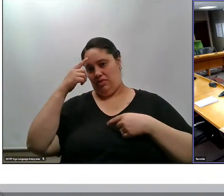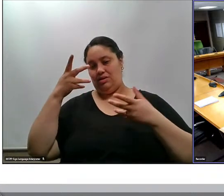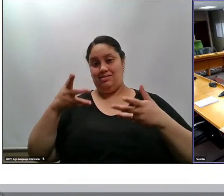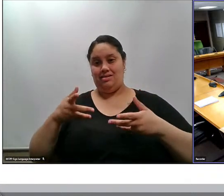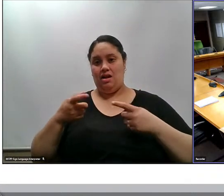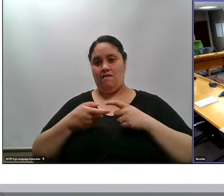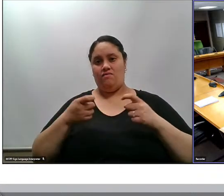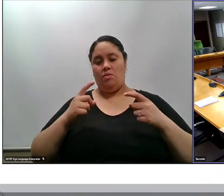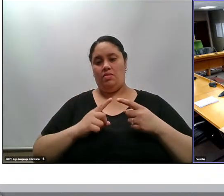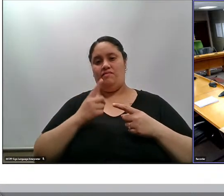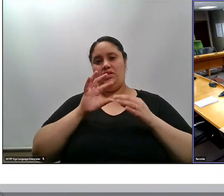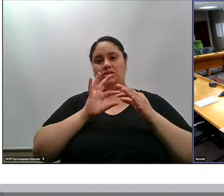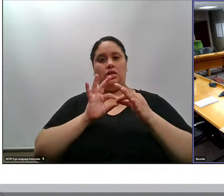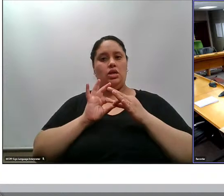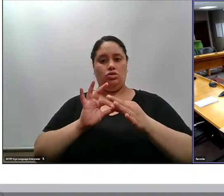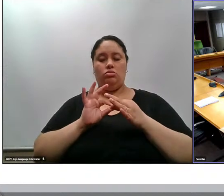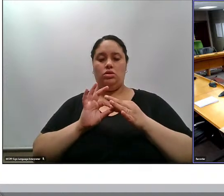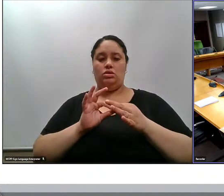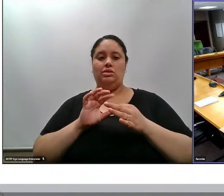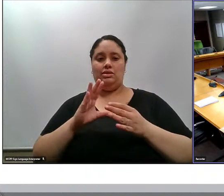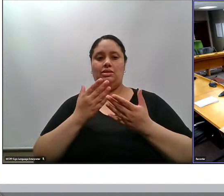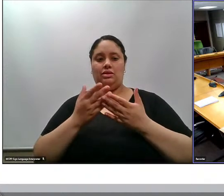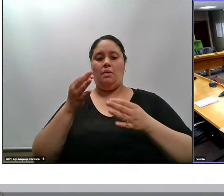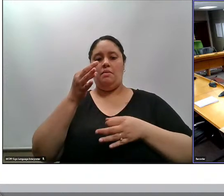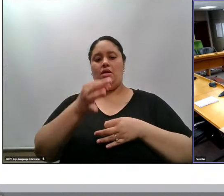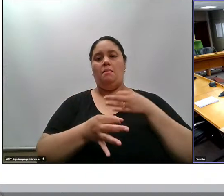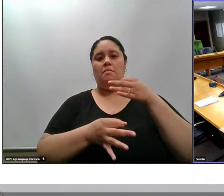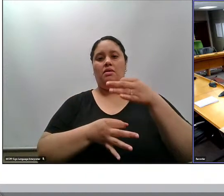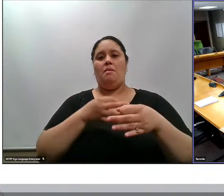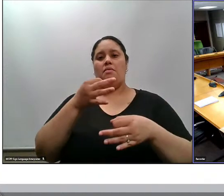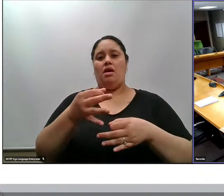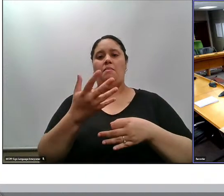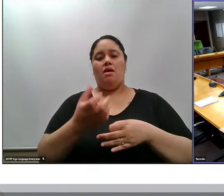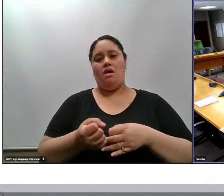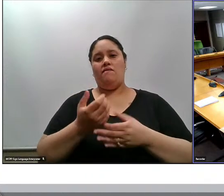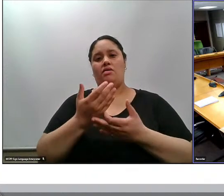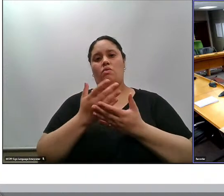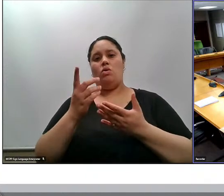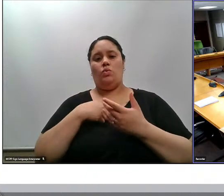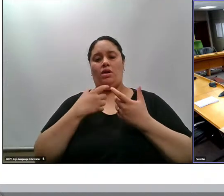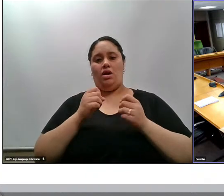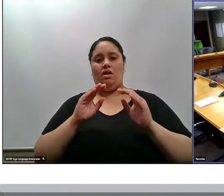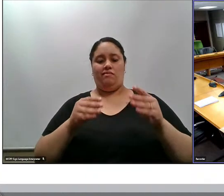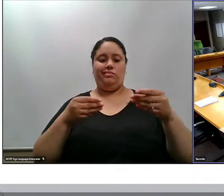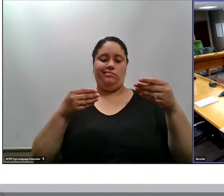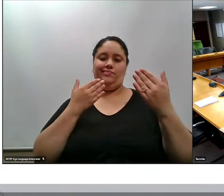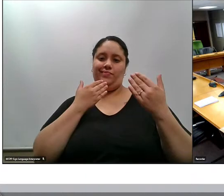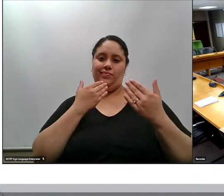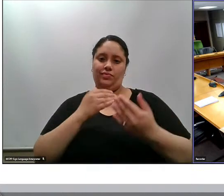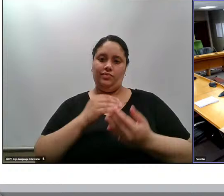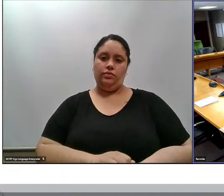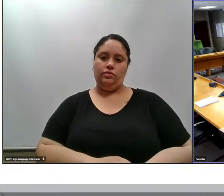from the first engagement, there are some gaps in what we have in front of us. Thanks. Thank you, Member